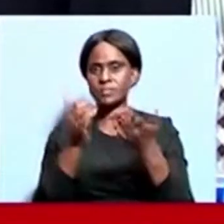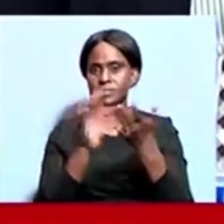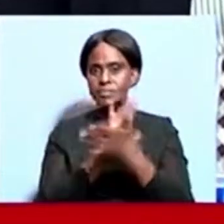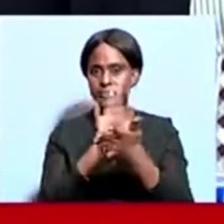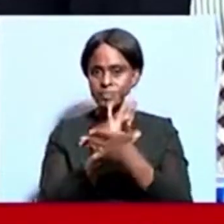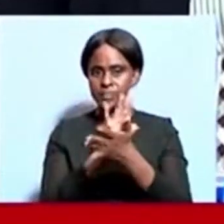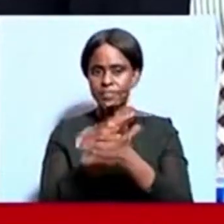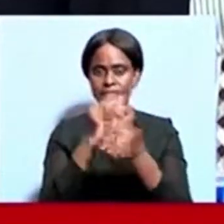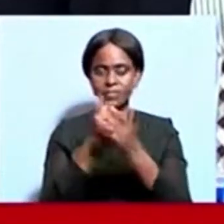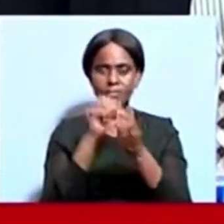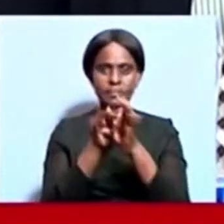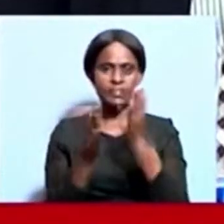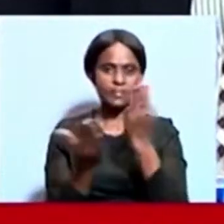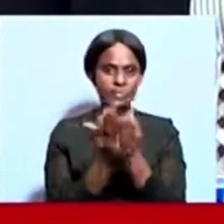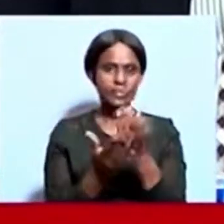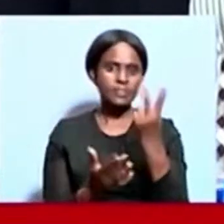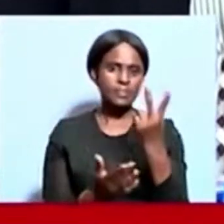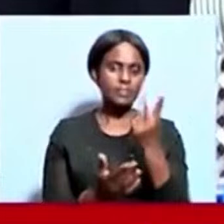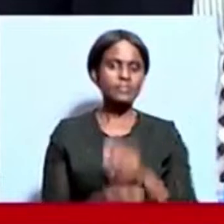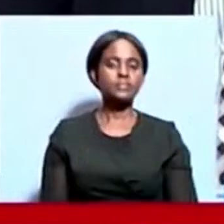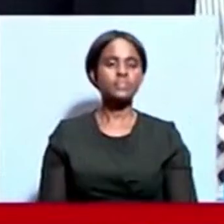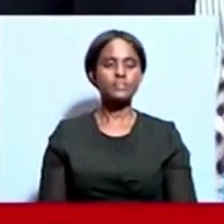2.